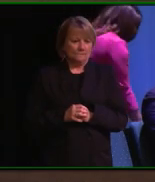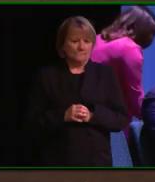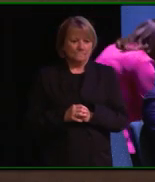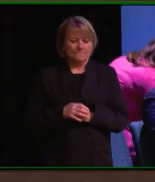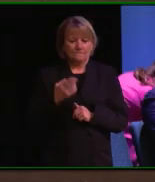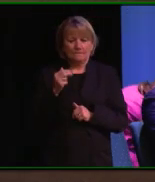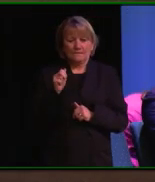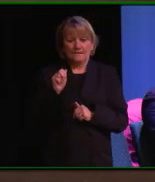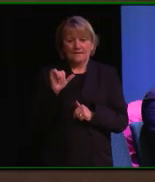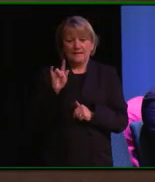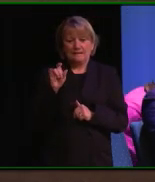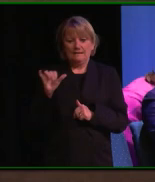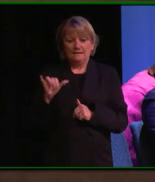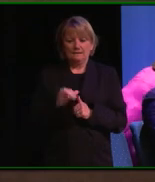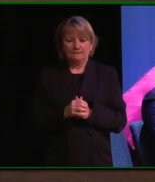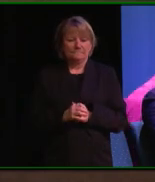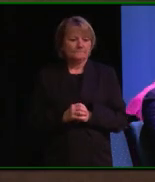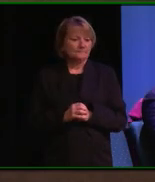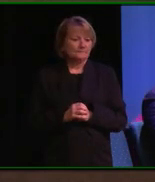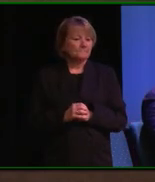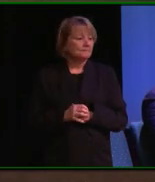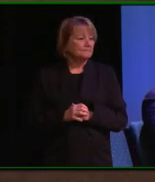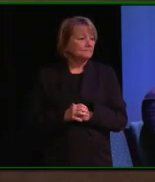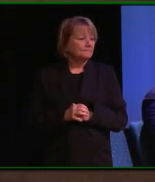Haley Schramm.